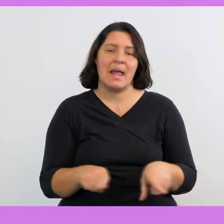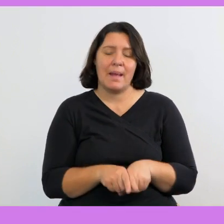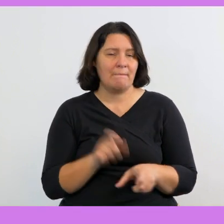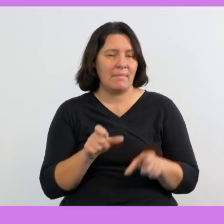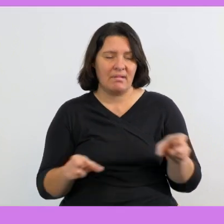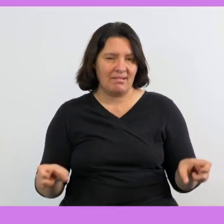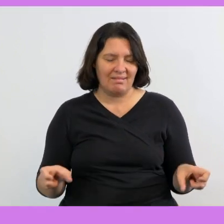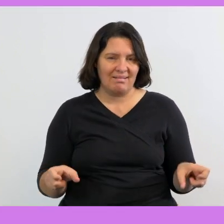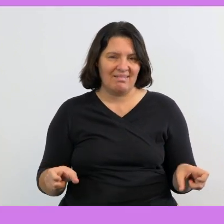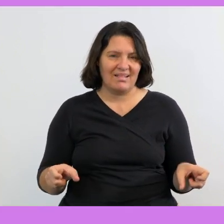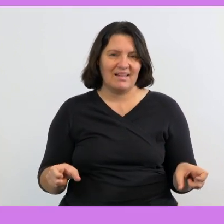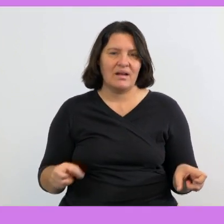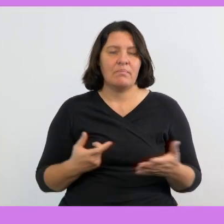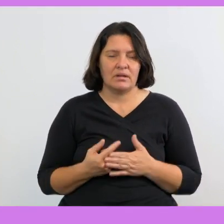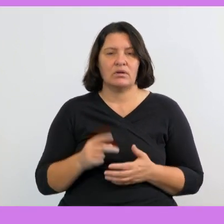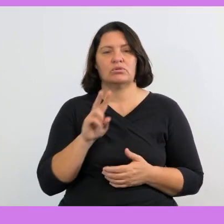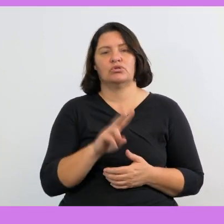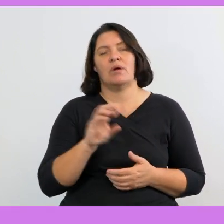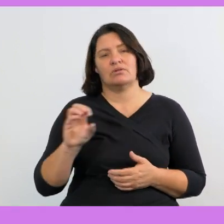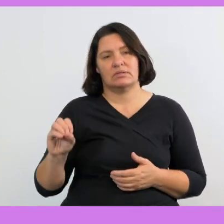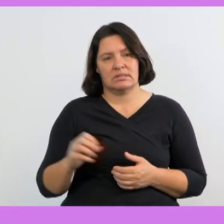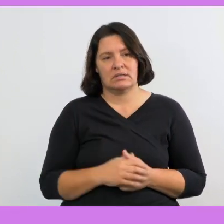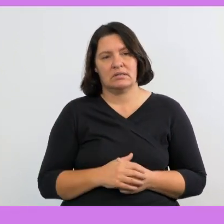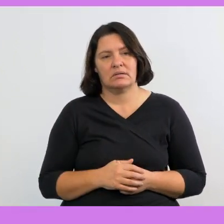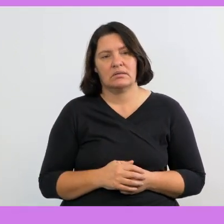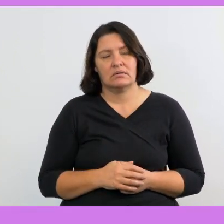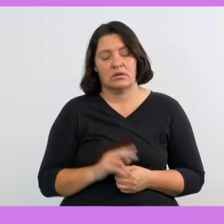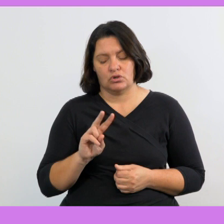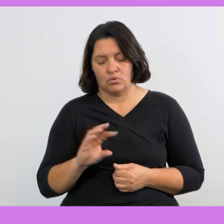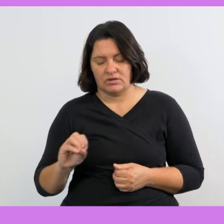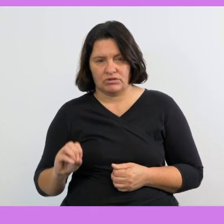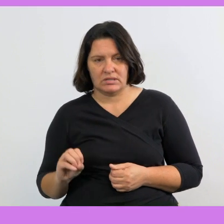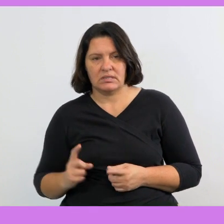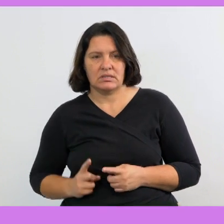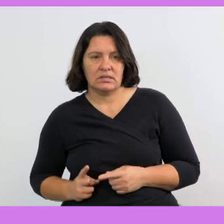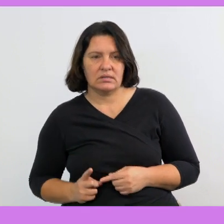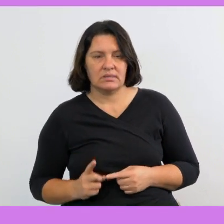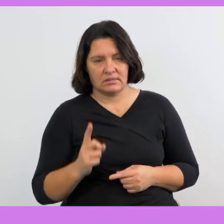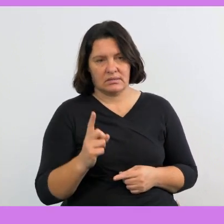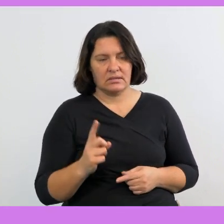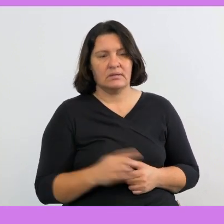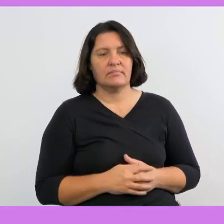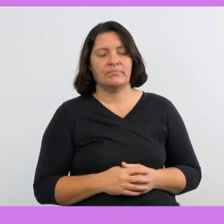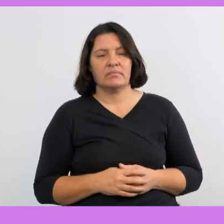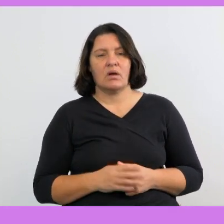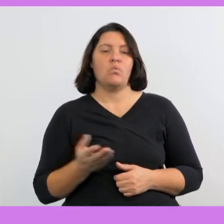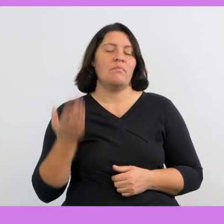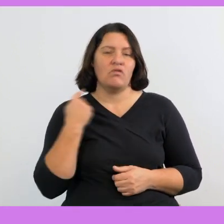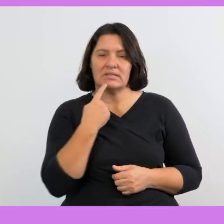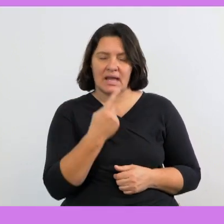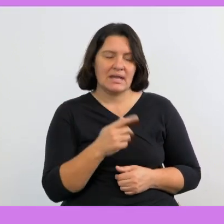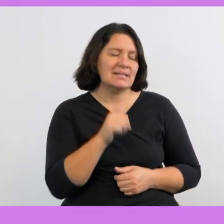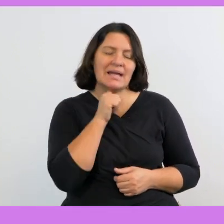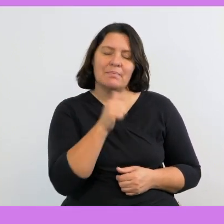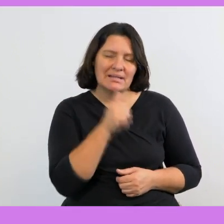rand minus. Now I'm moving on to my expenses. Remember, still the same amount of people, right? That is 200.